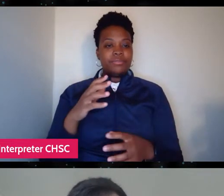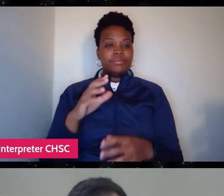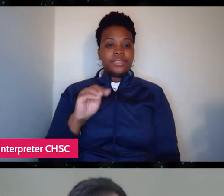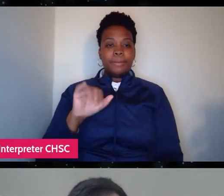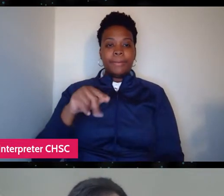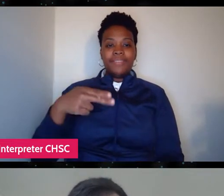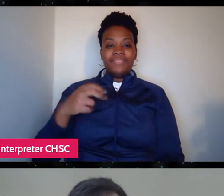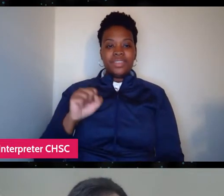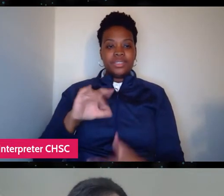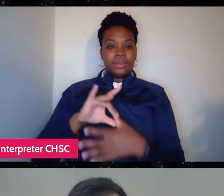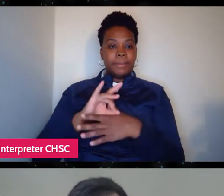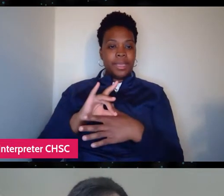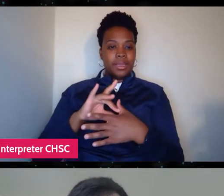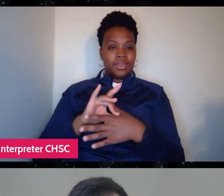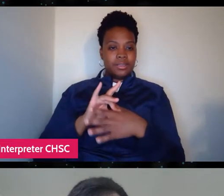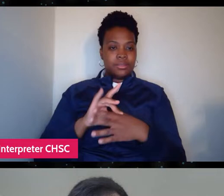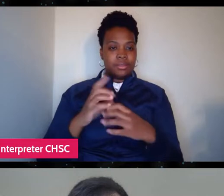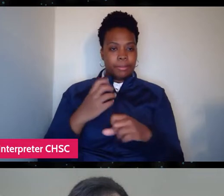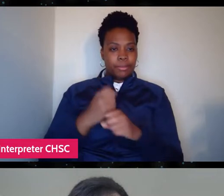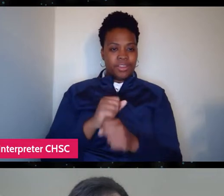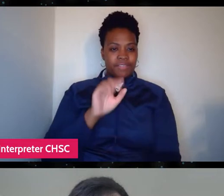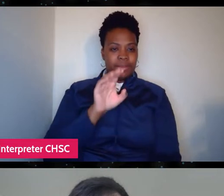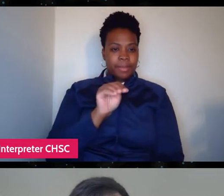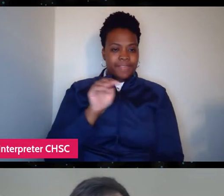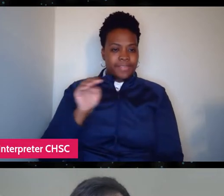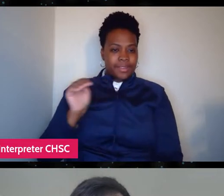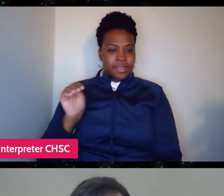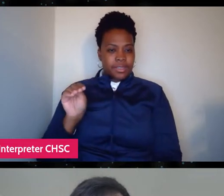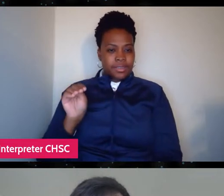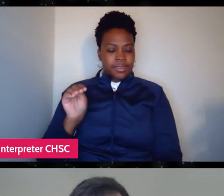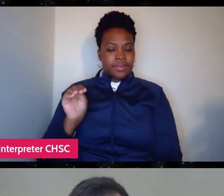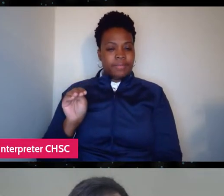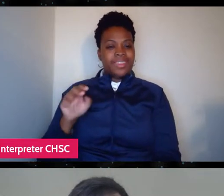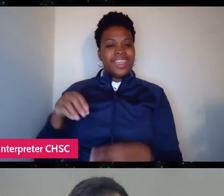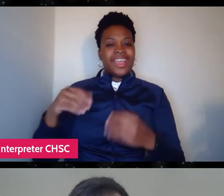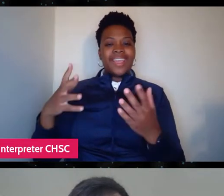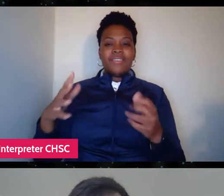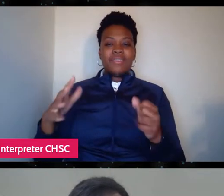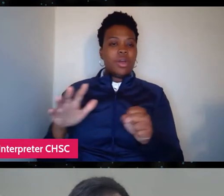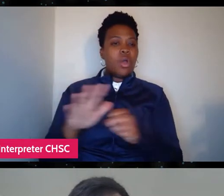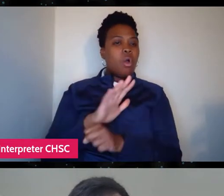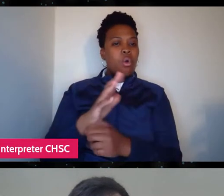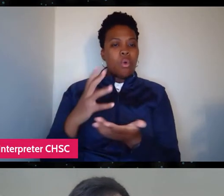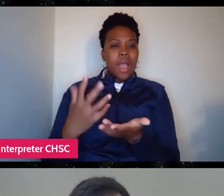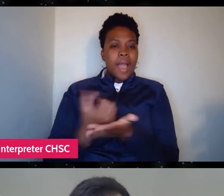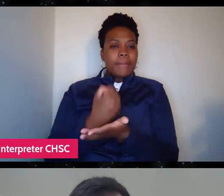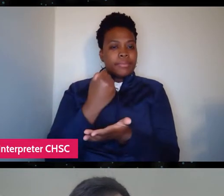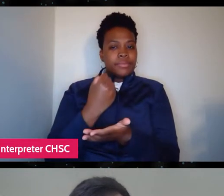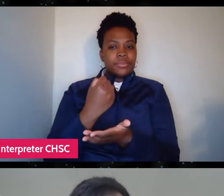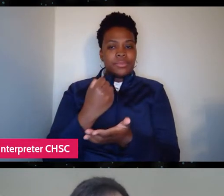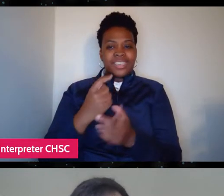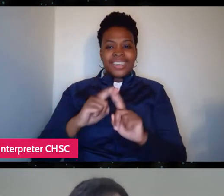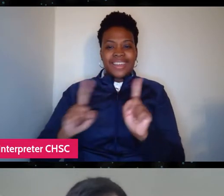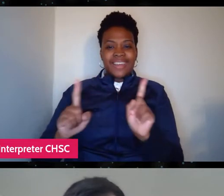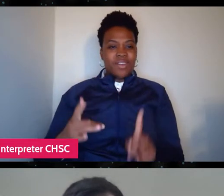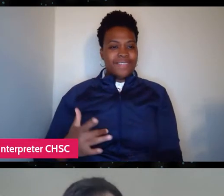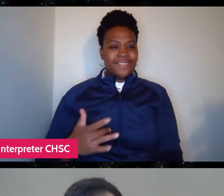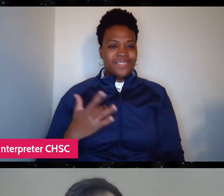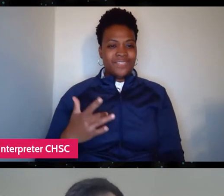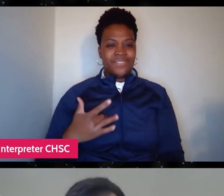whole different opportunity that and different feel that